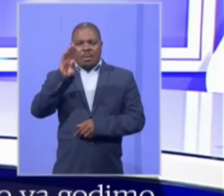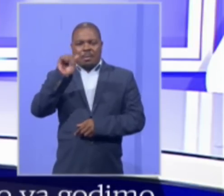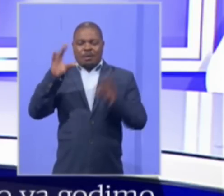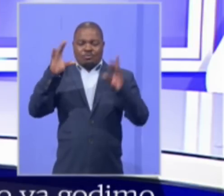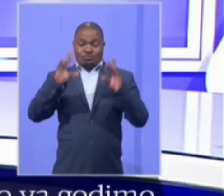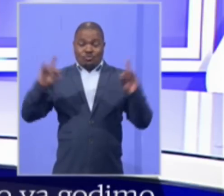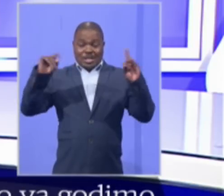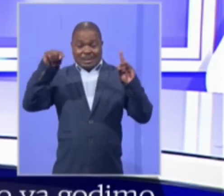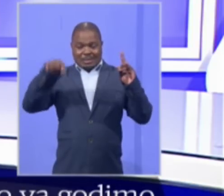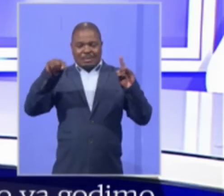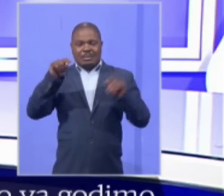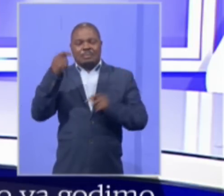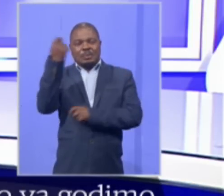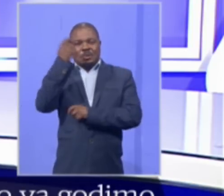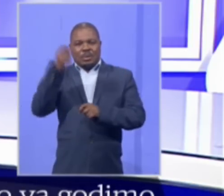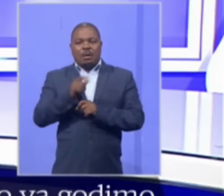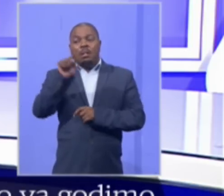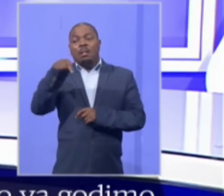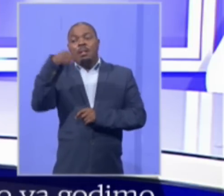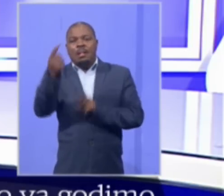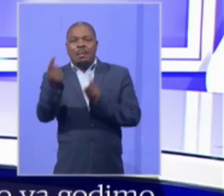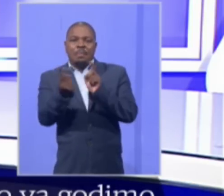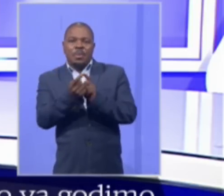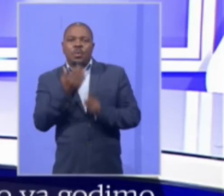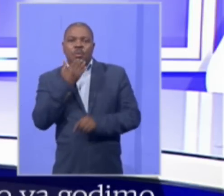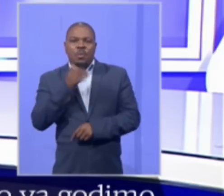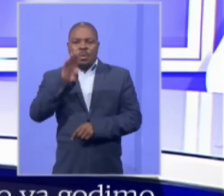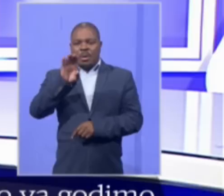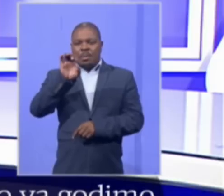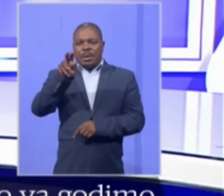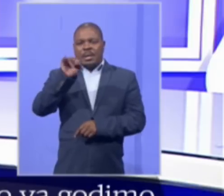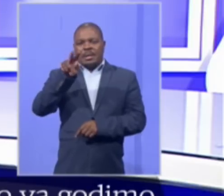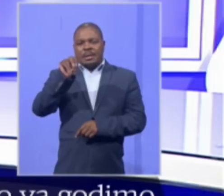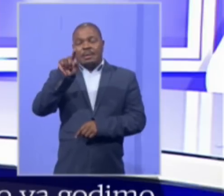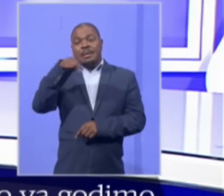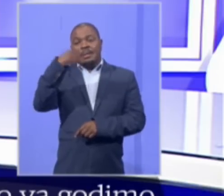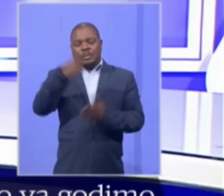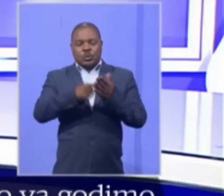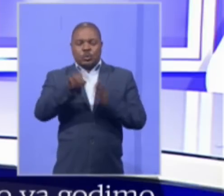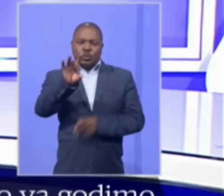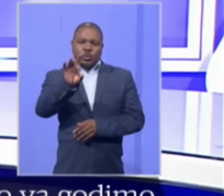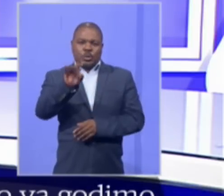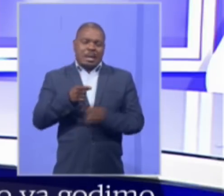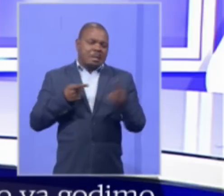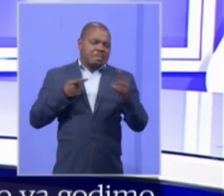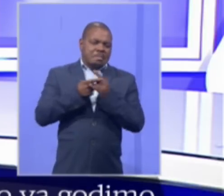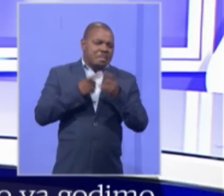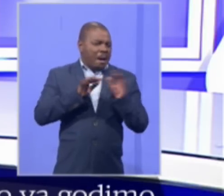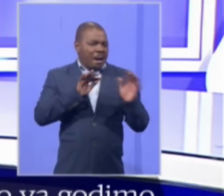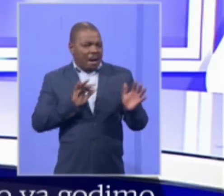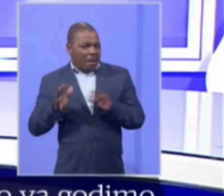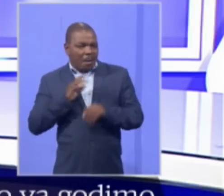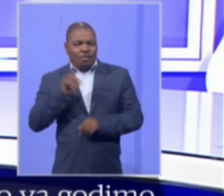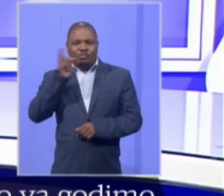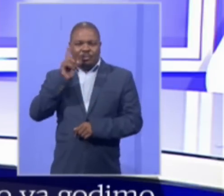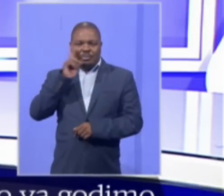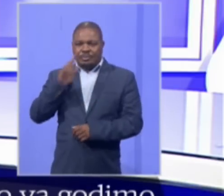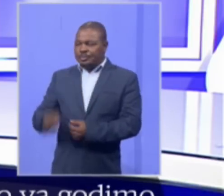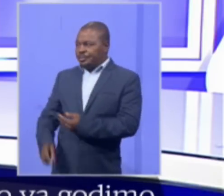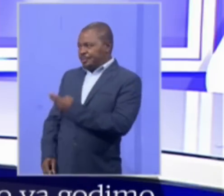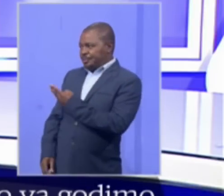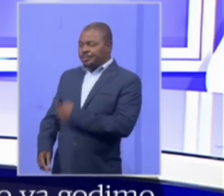tla thulana le Benin papading yeo e latelago ka Labobedi la beke ye e tlago. A re boneng dintlha kgolo tša papadi yeo e